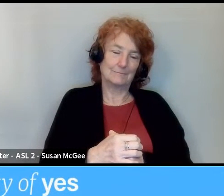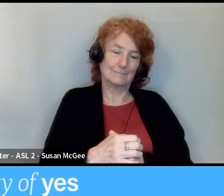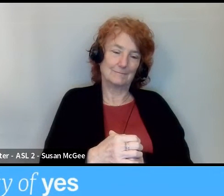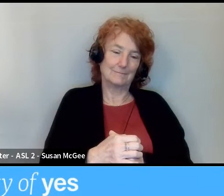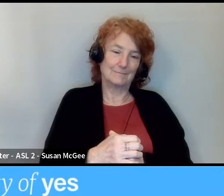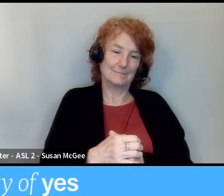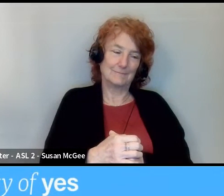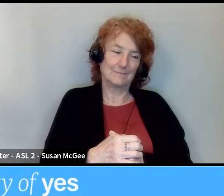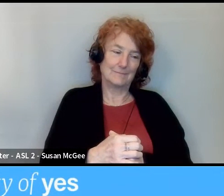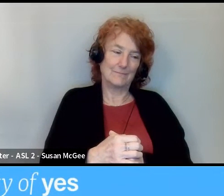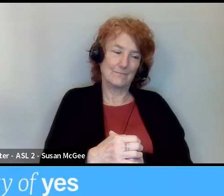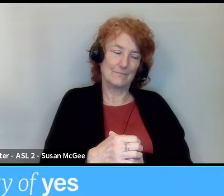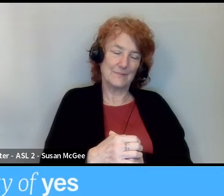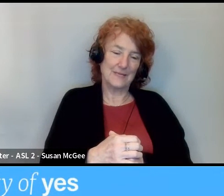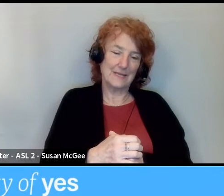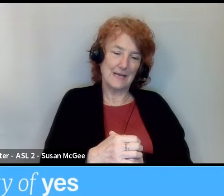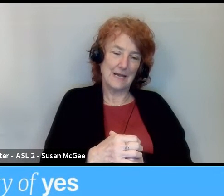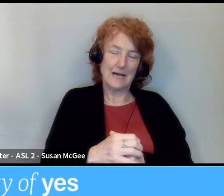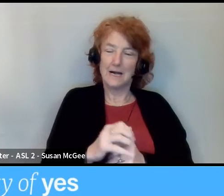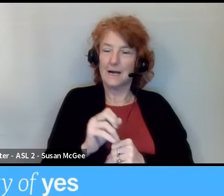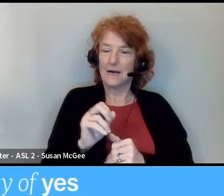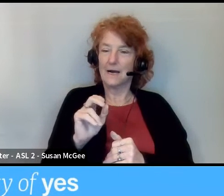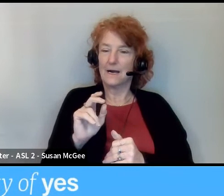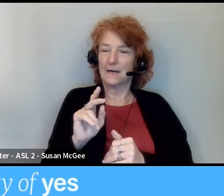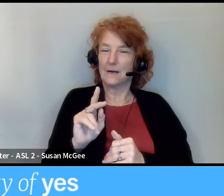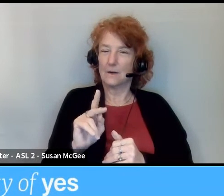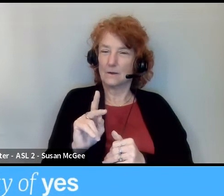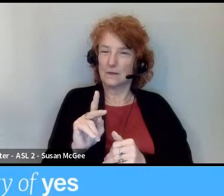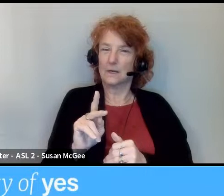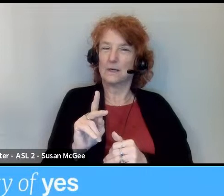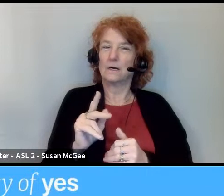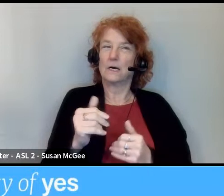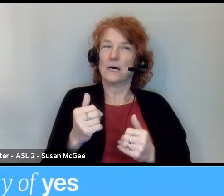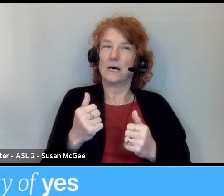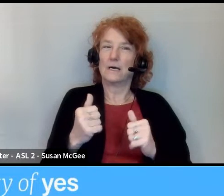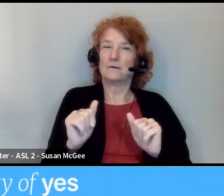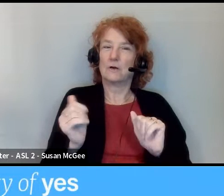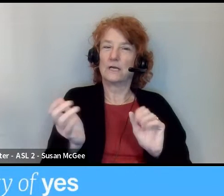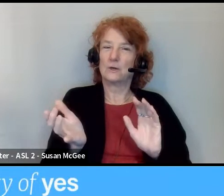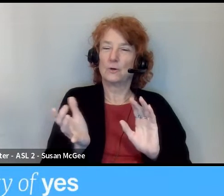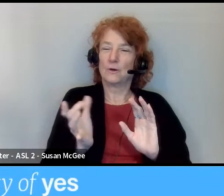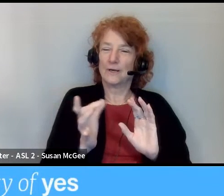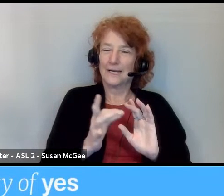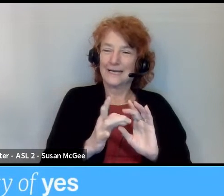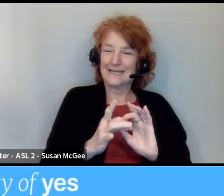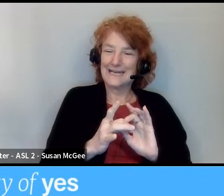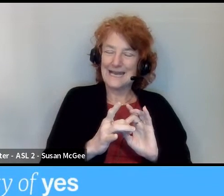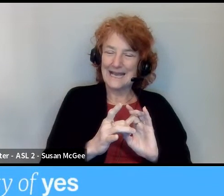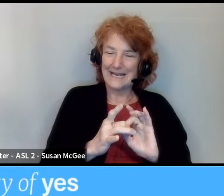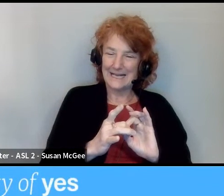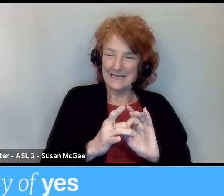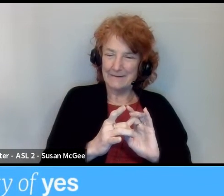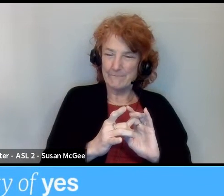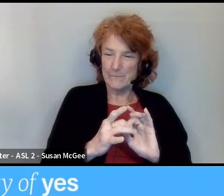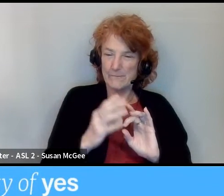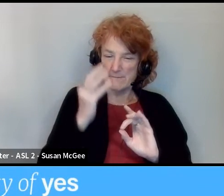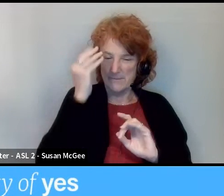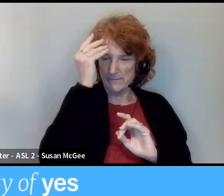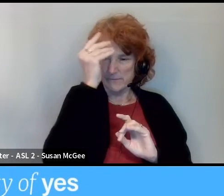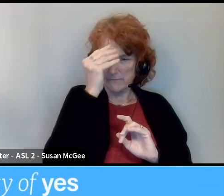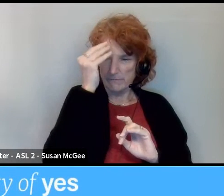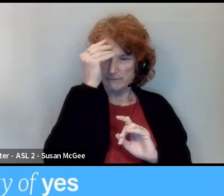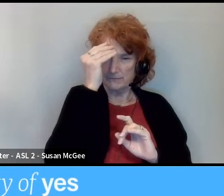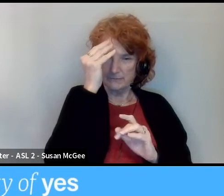Maybe try to pull off from there a little bit and think about some of these missing middle housing types.